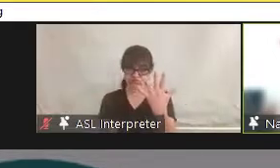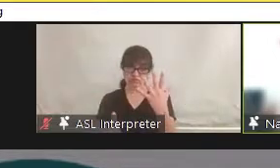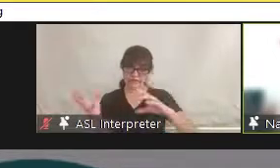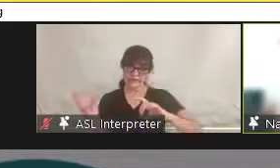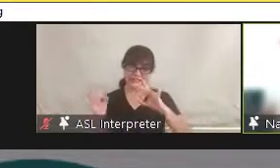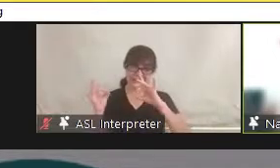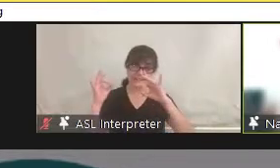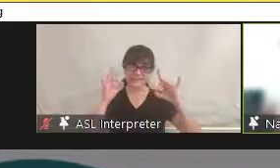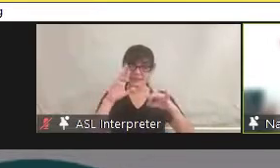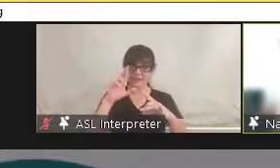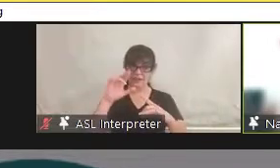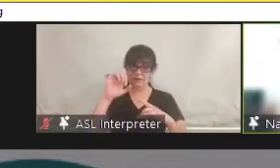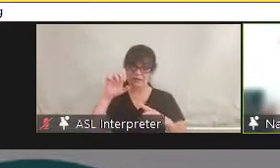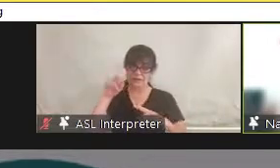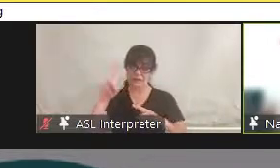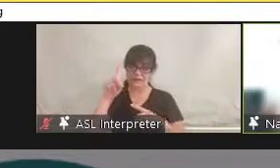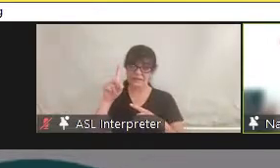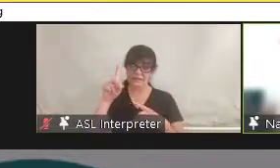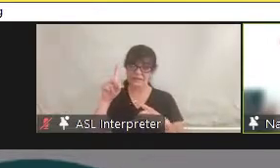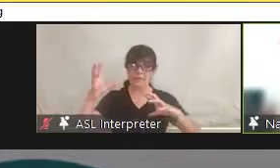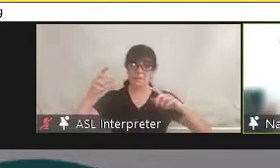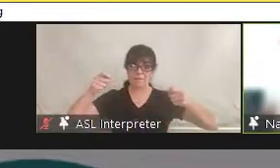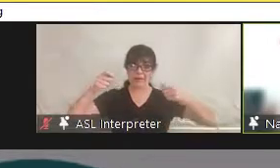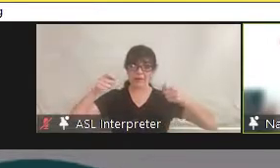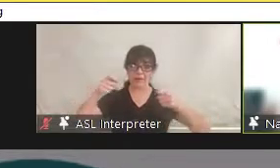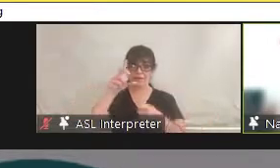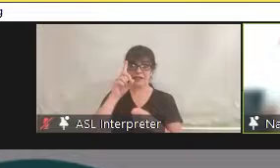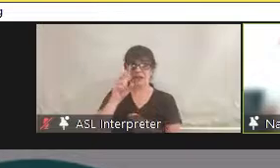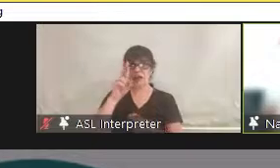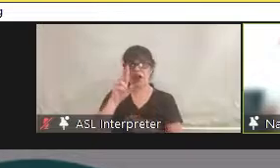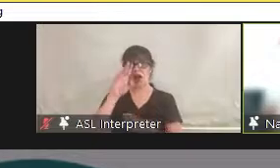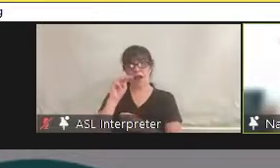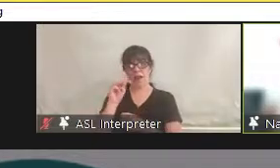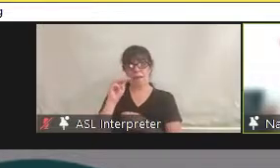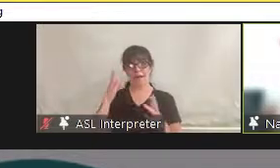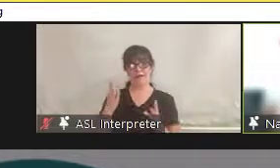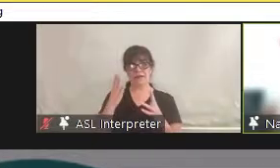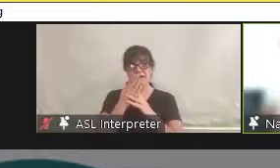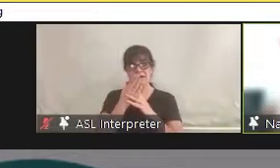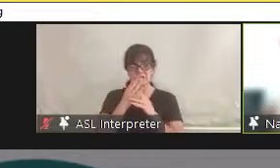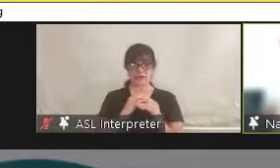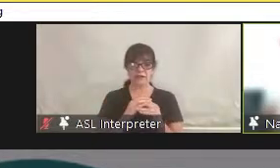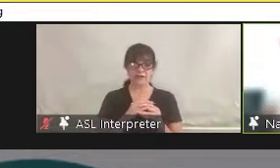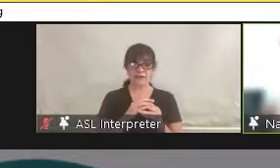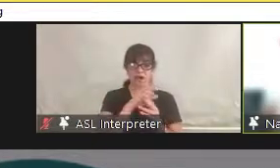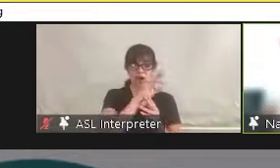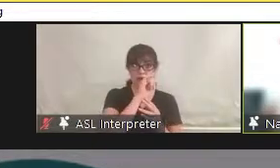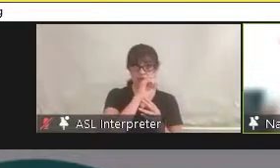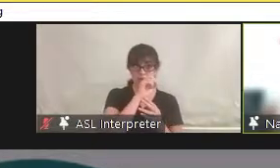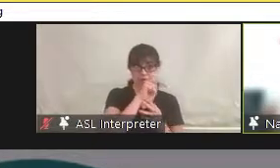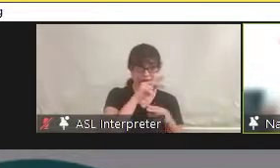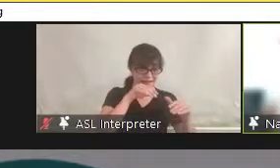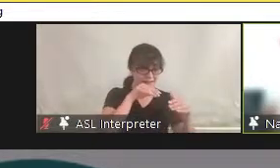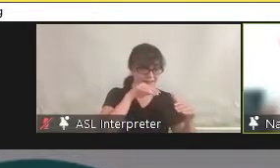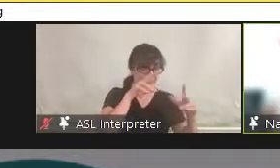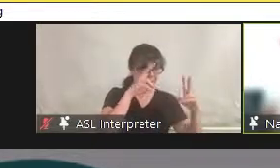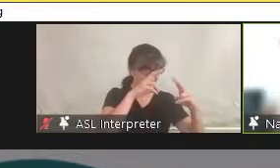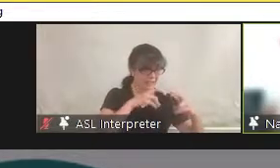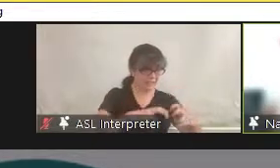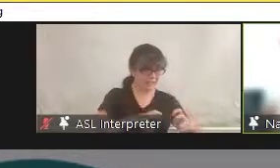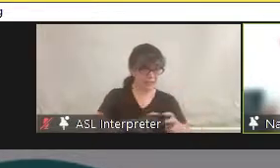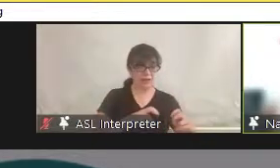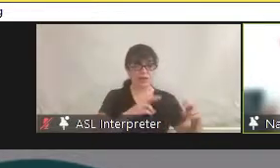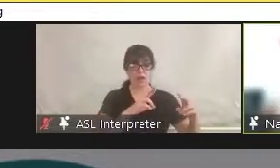risk management, or DRM, interventions, ranging from risk assessment, reduction, preparedness,